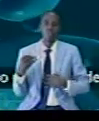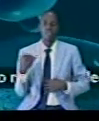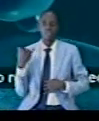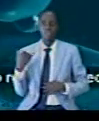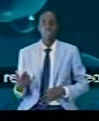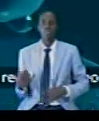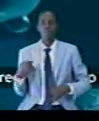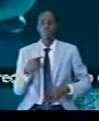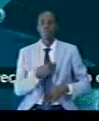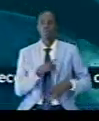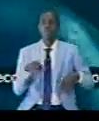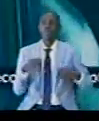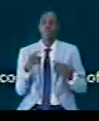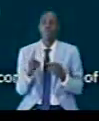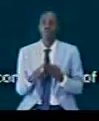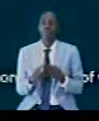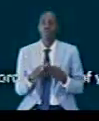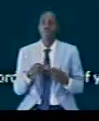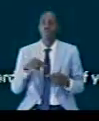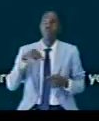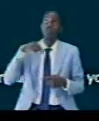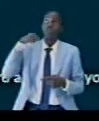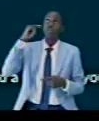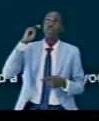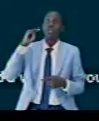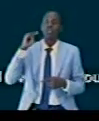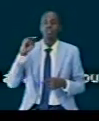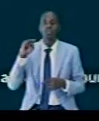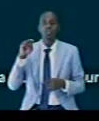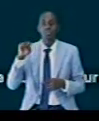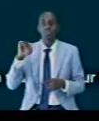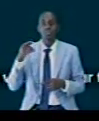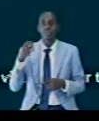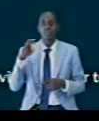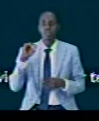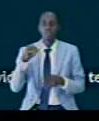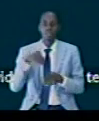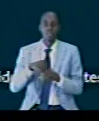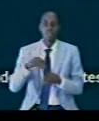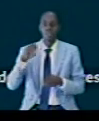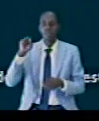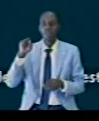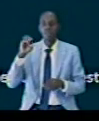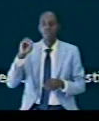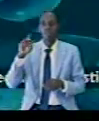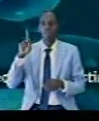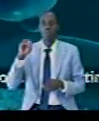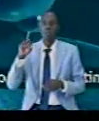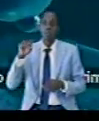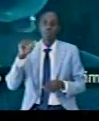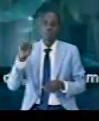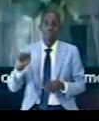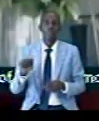to Northern Nigeria, Sokoto Live.